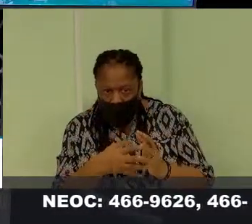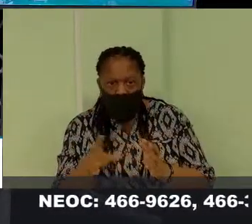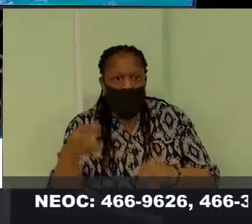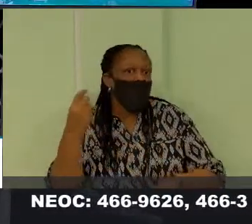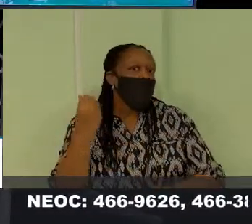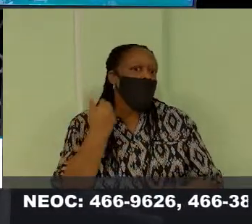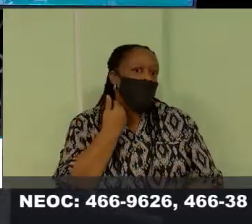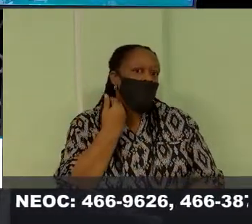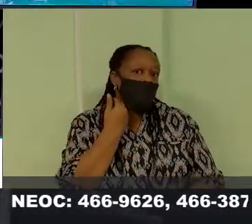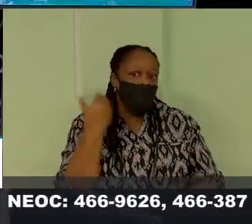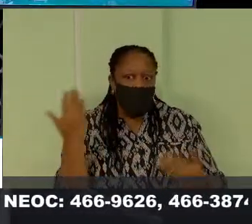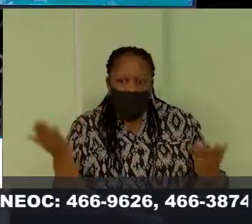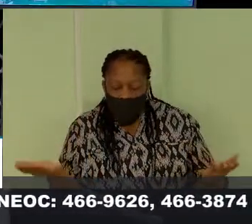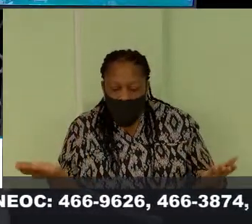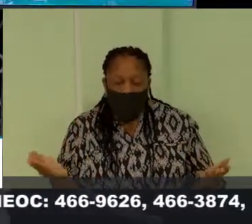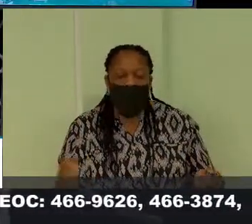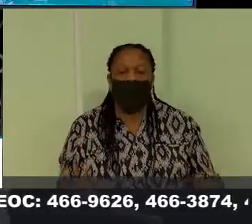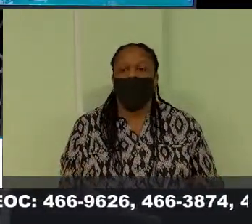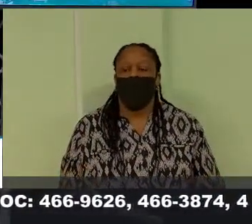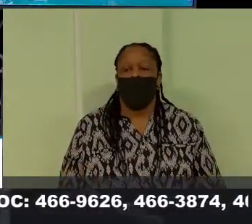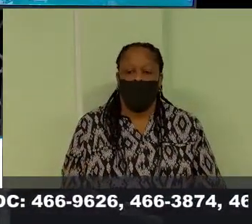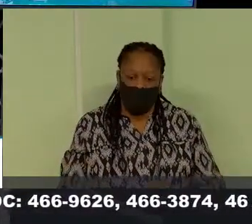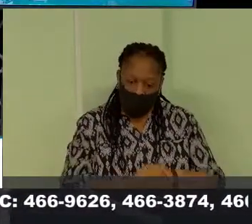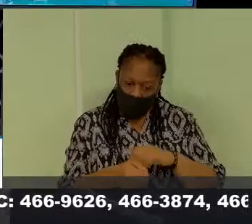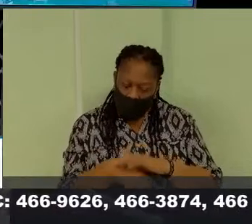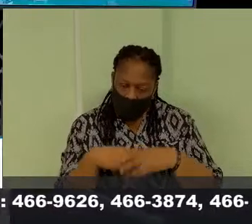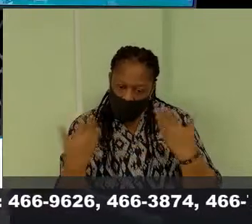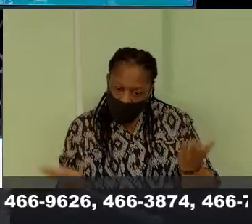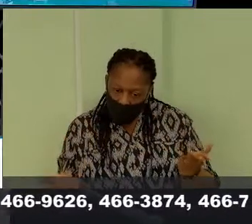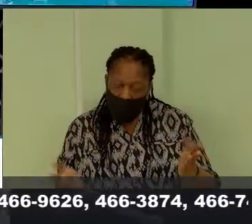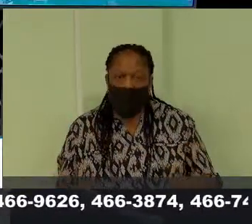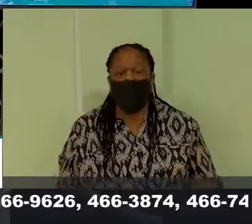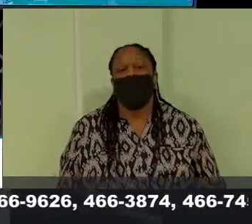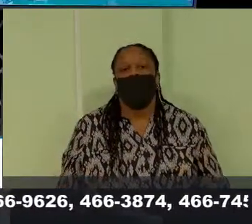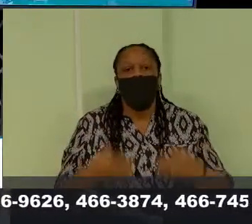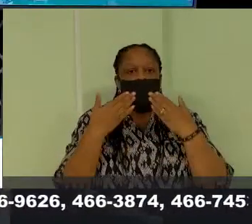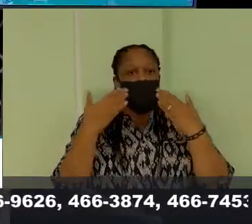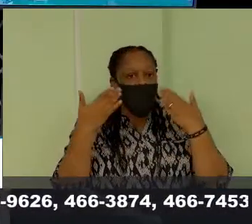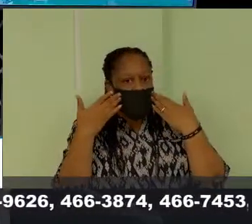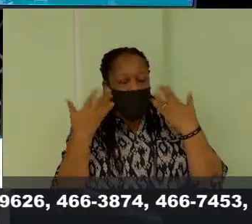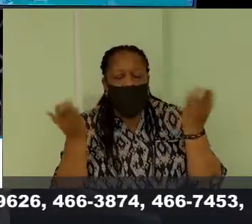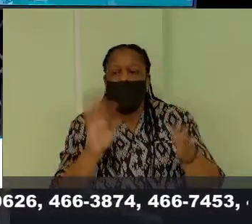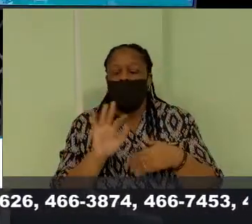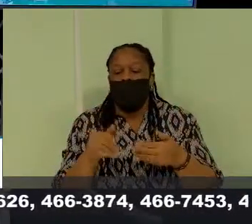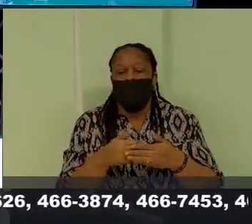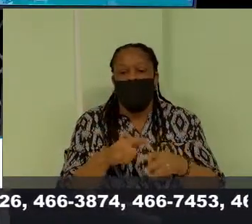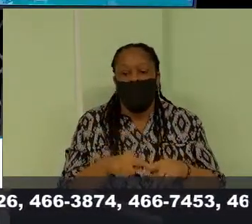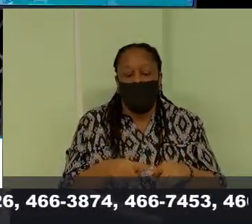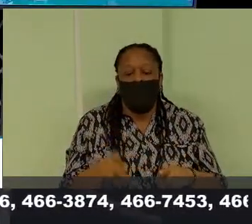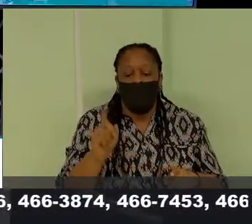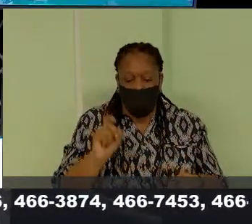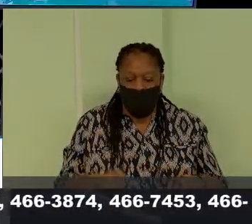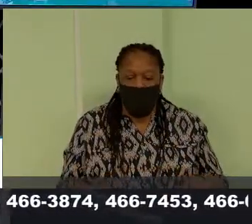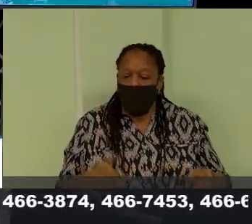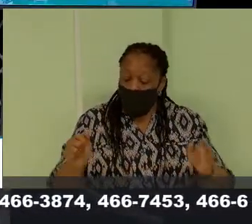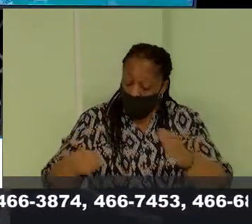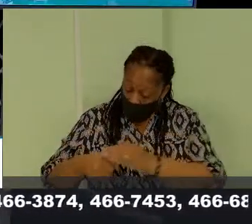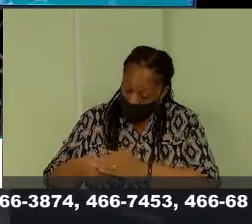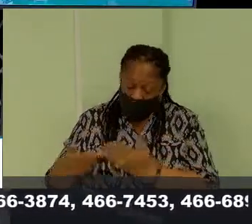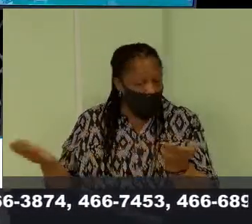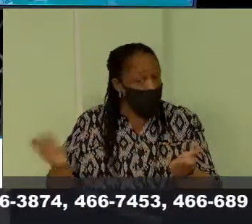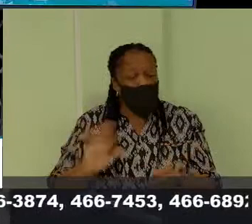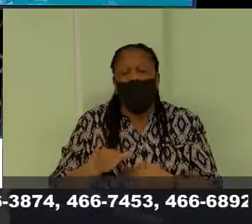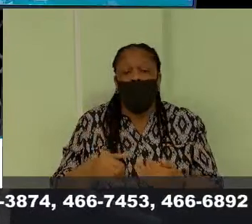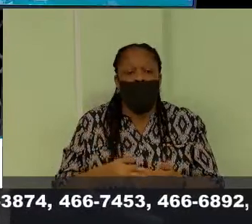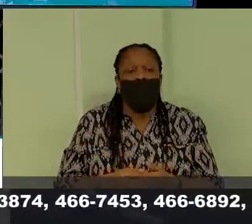up any persons who are coming in with positive disease. But of course, once the borders are open, we said that there's always a risk